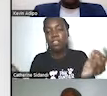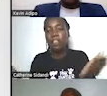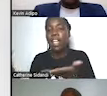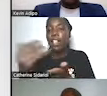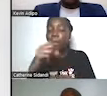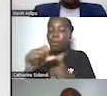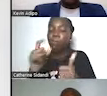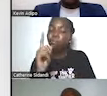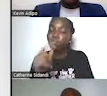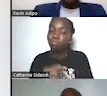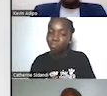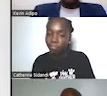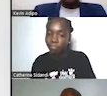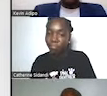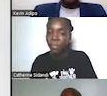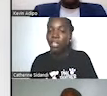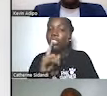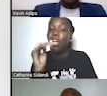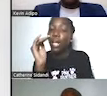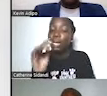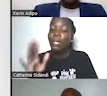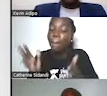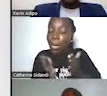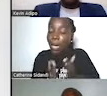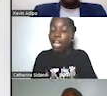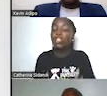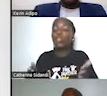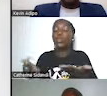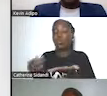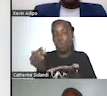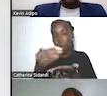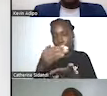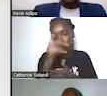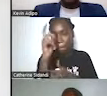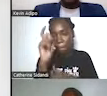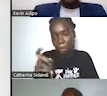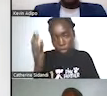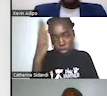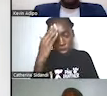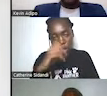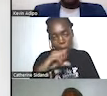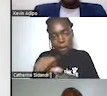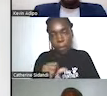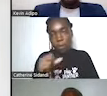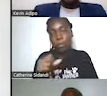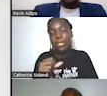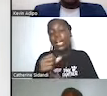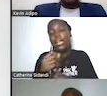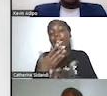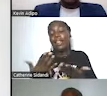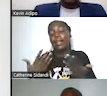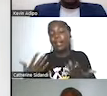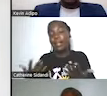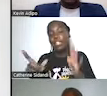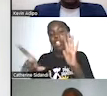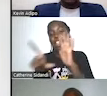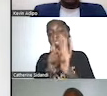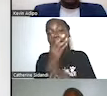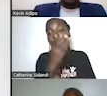also, as the person collecting must also bear that kind of liability to keep it